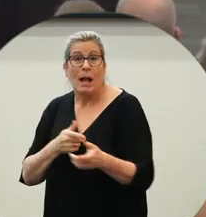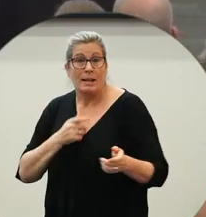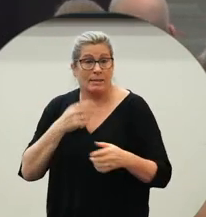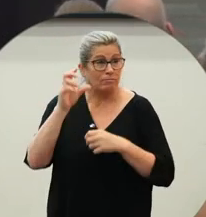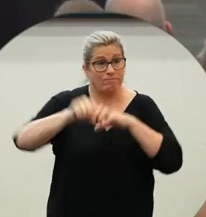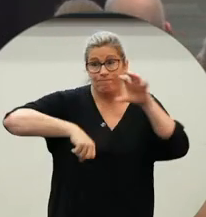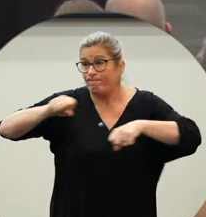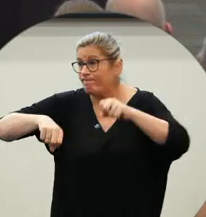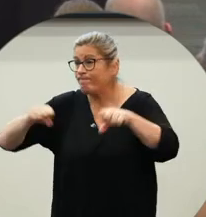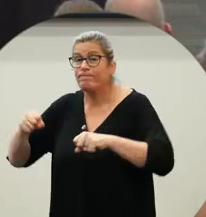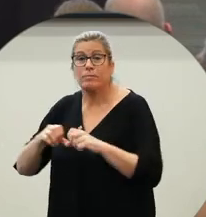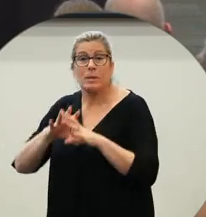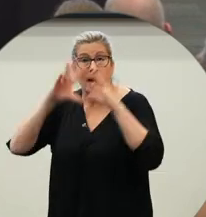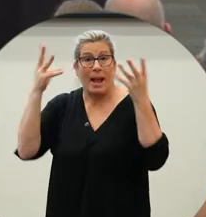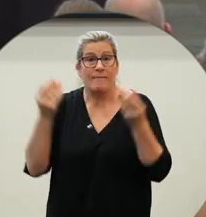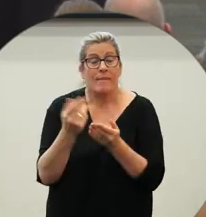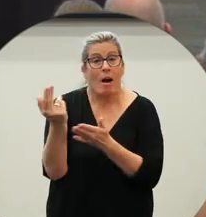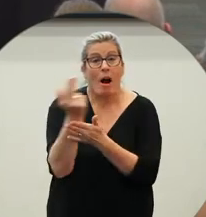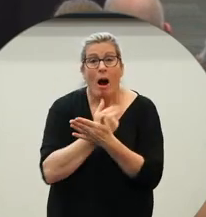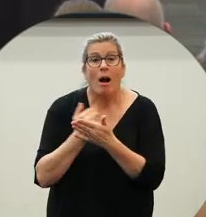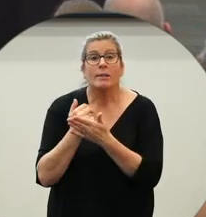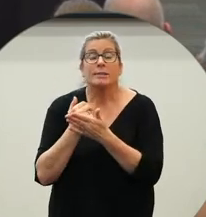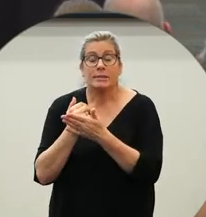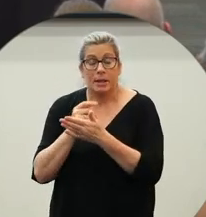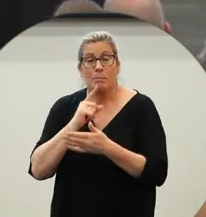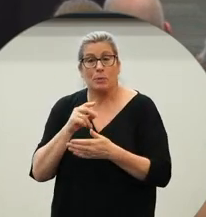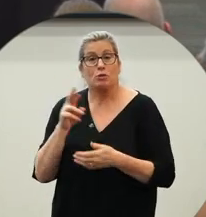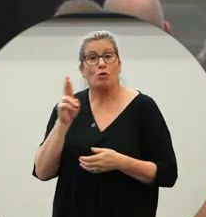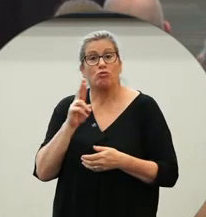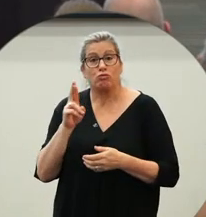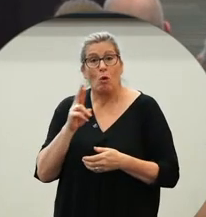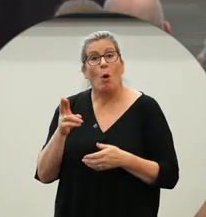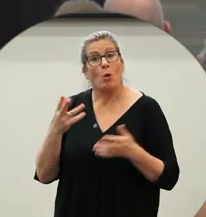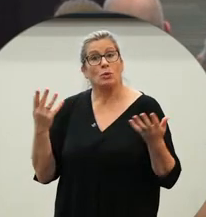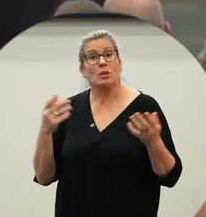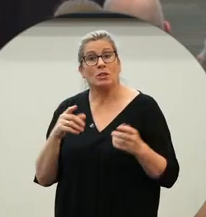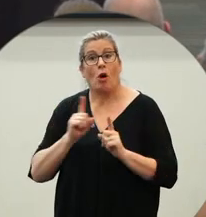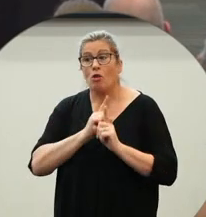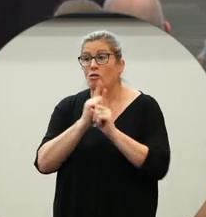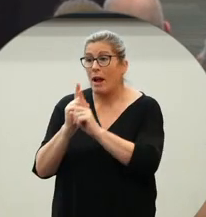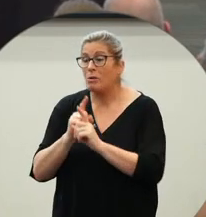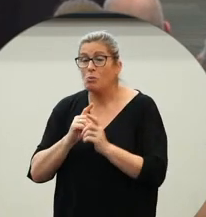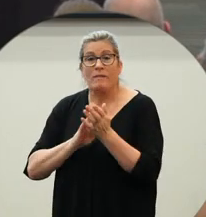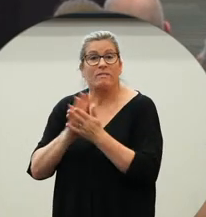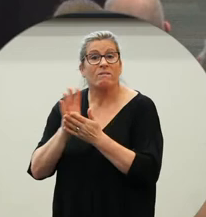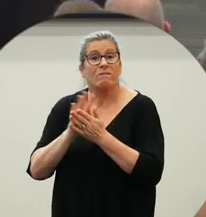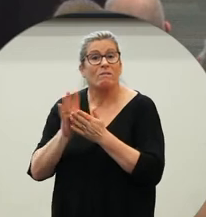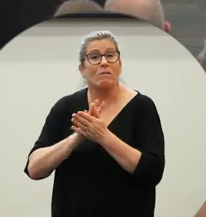ransacked the place of all its art. But so Rose is going with this 14-year-old servant around the house going,